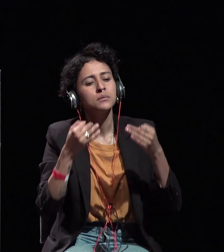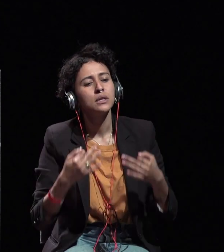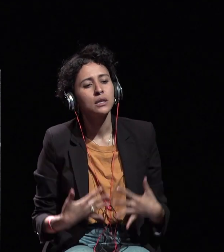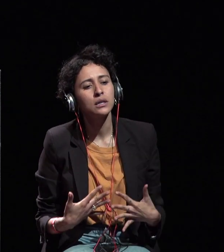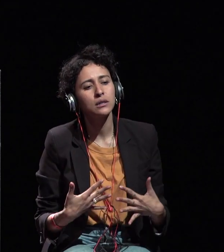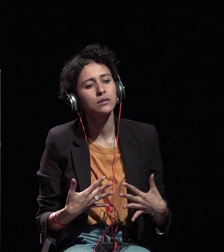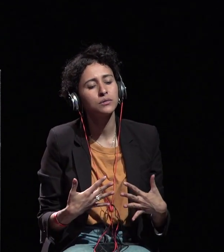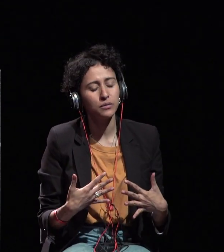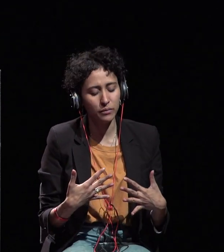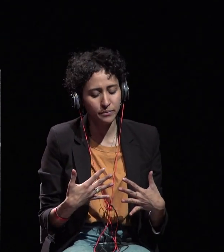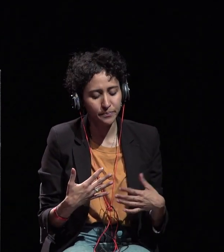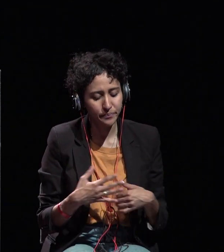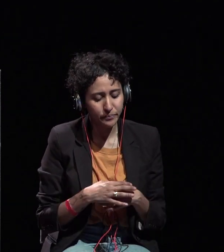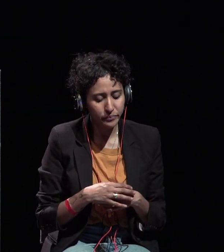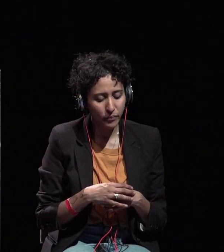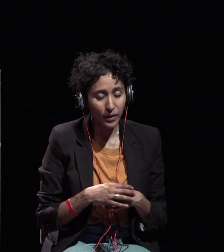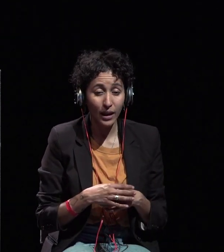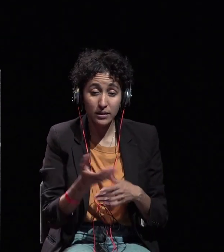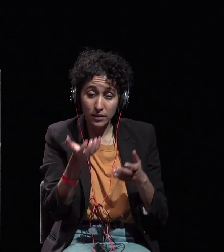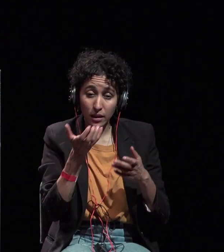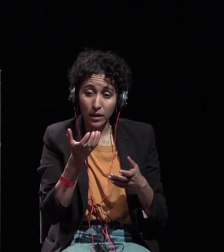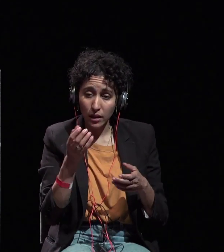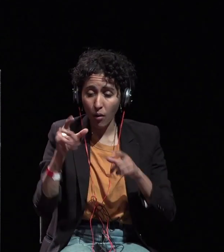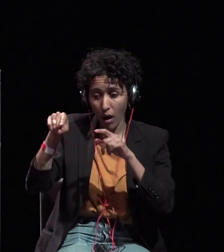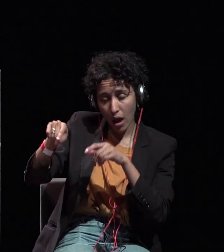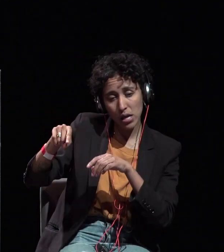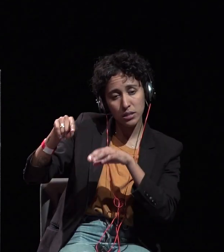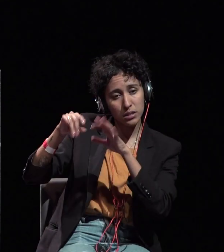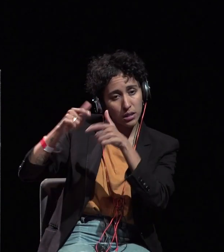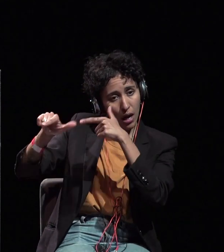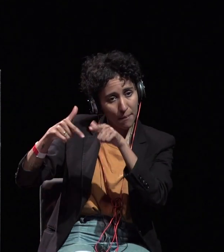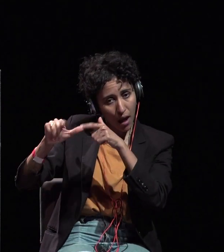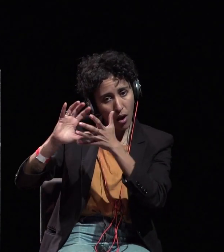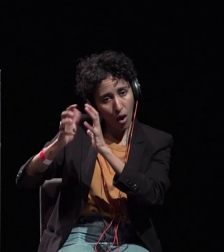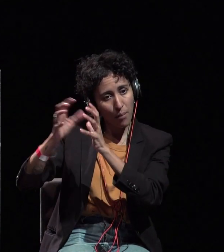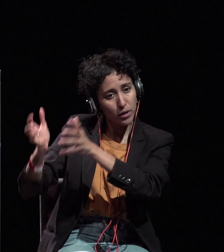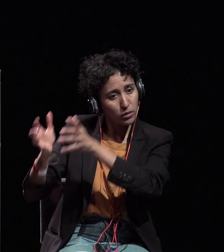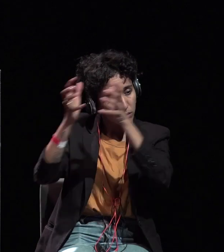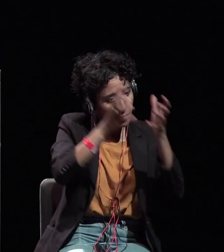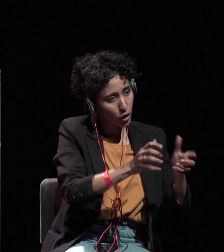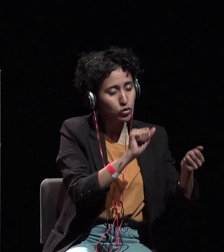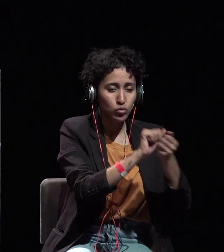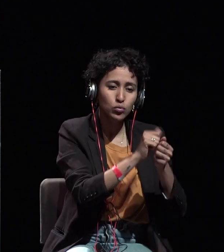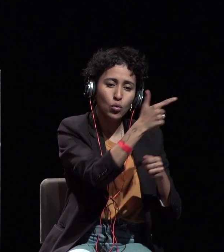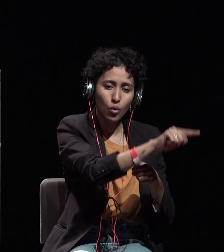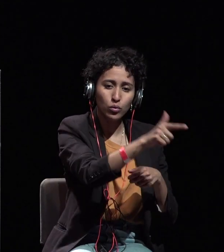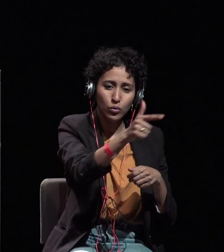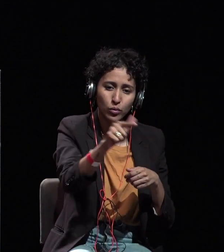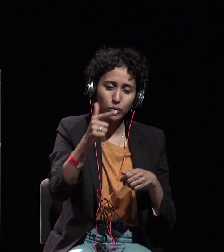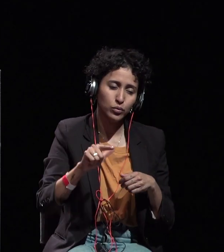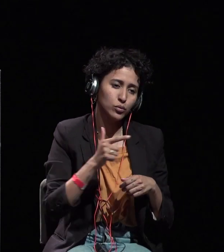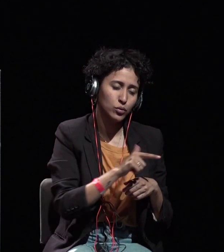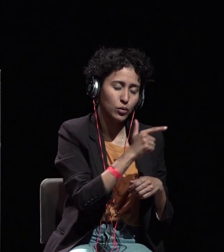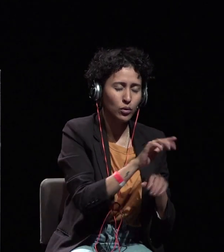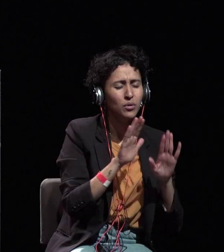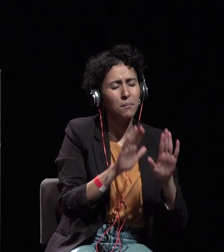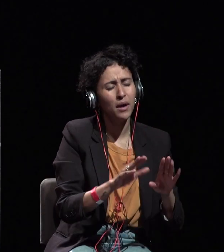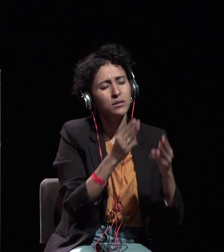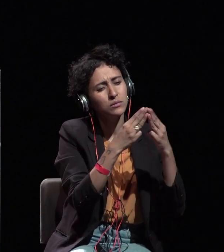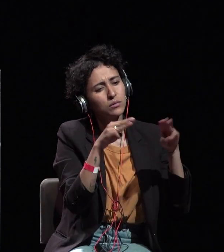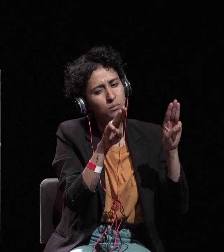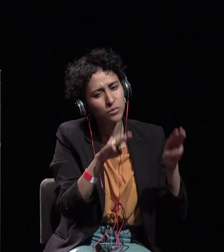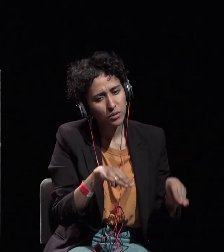to contain and limit their political power. However, that wasn't the last time the Brooklyn Museum saw MTOP. There were two